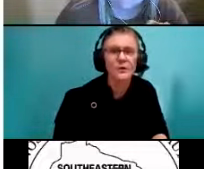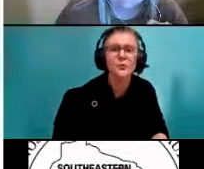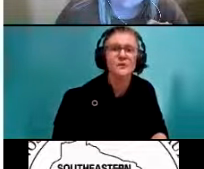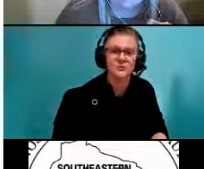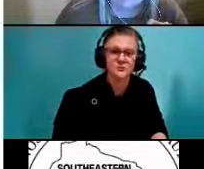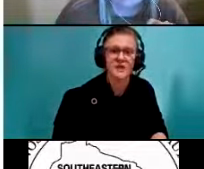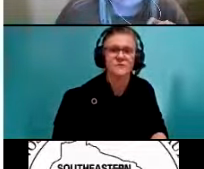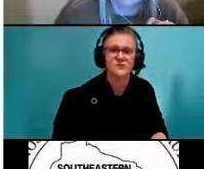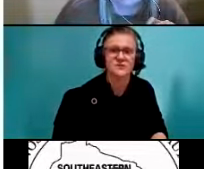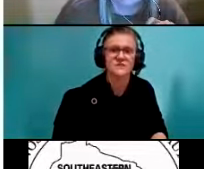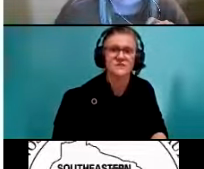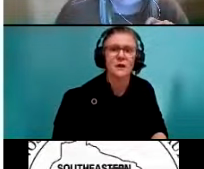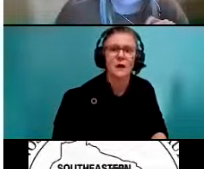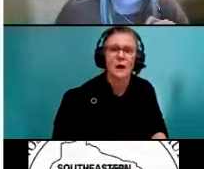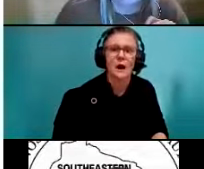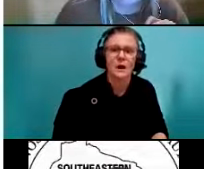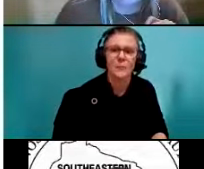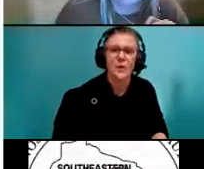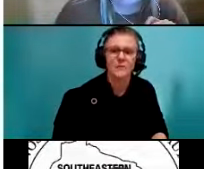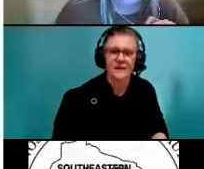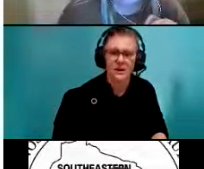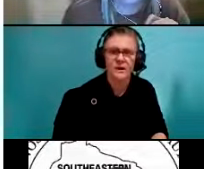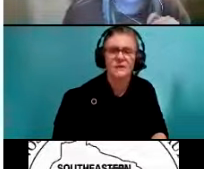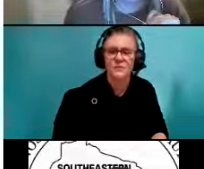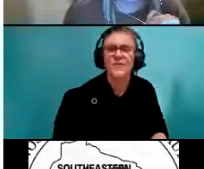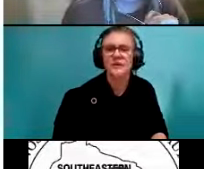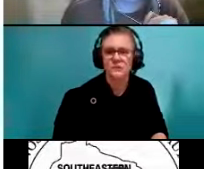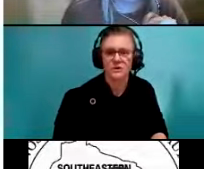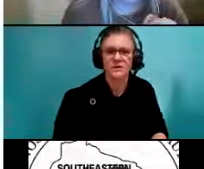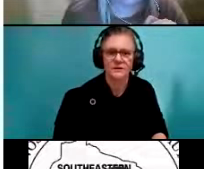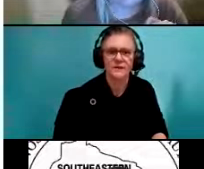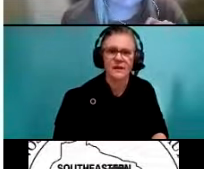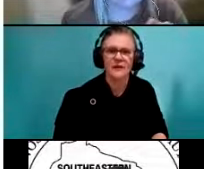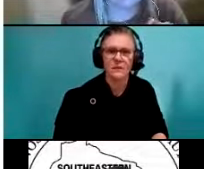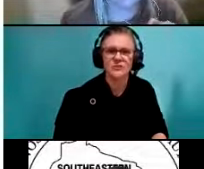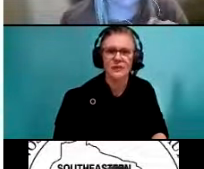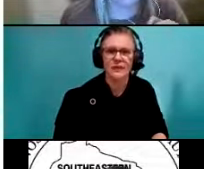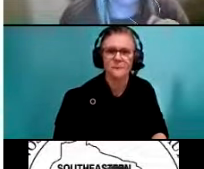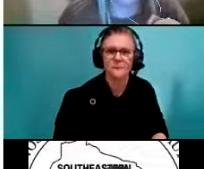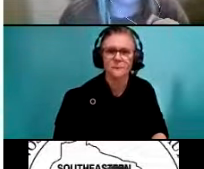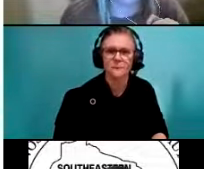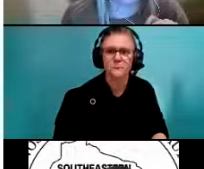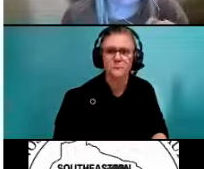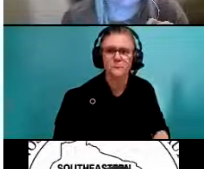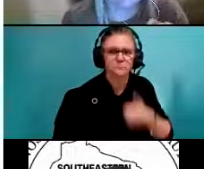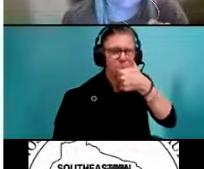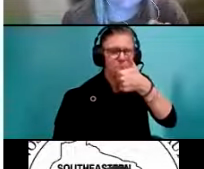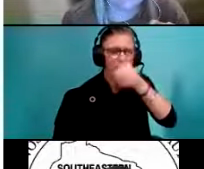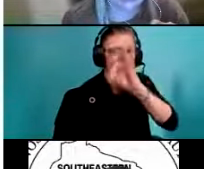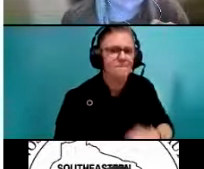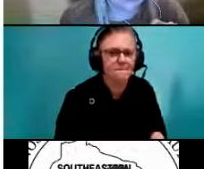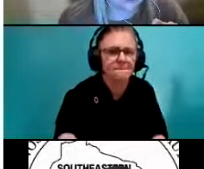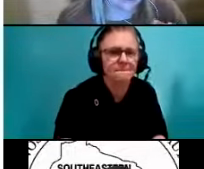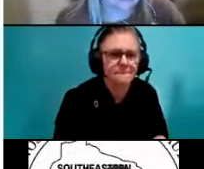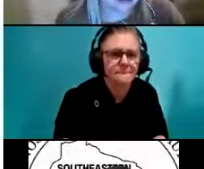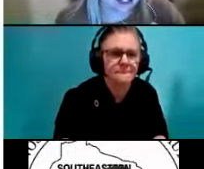or are you going to use that for just part of an area? So thank you for clarifying. I appreciate that.